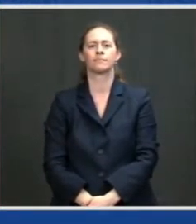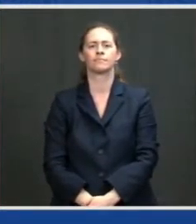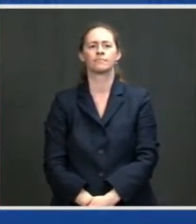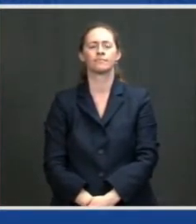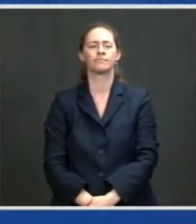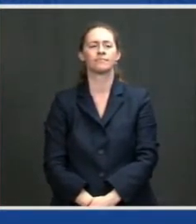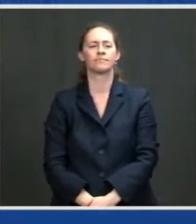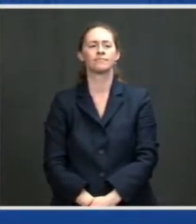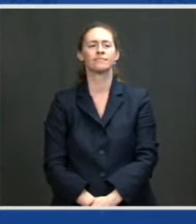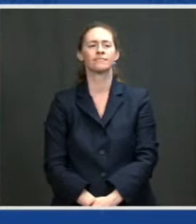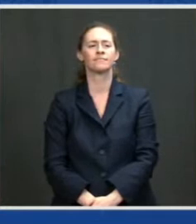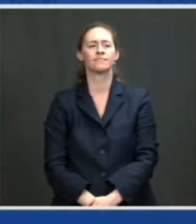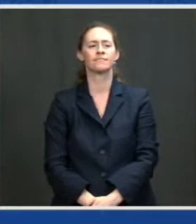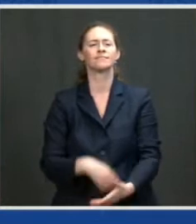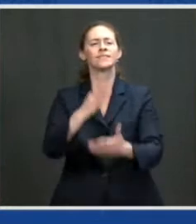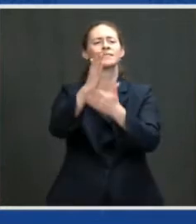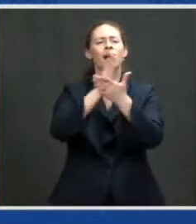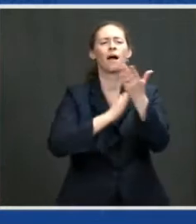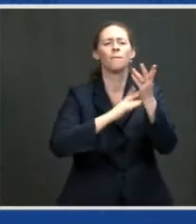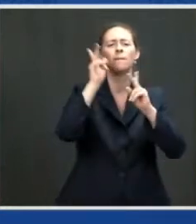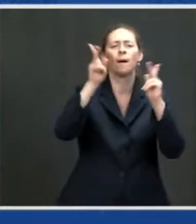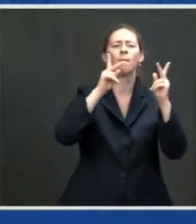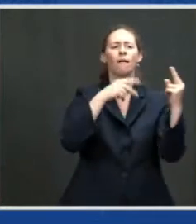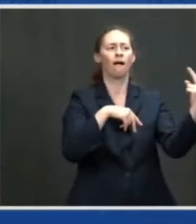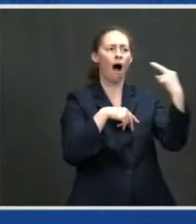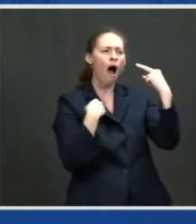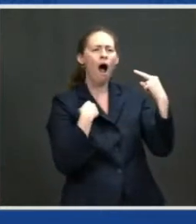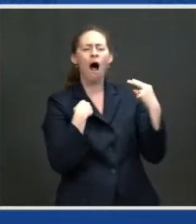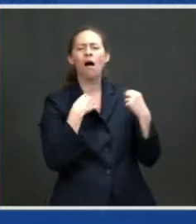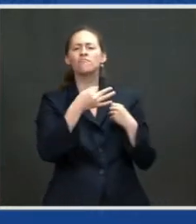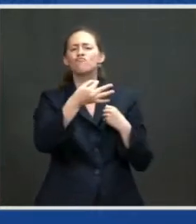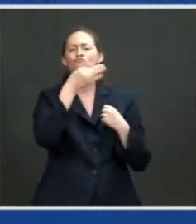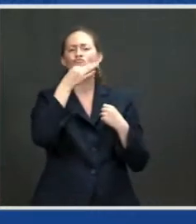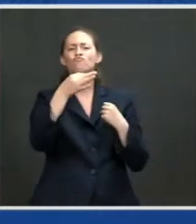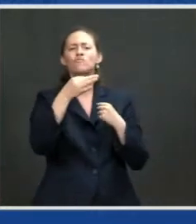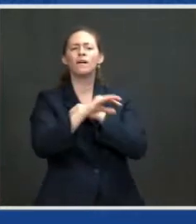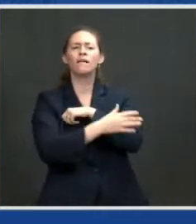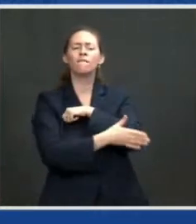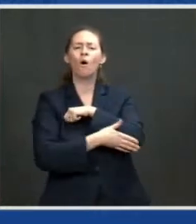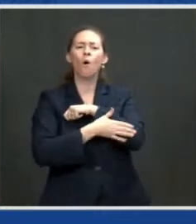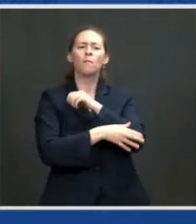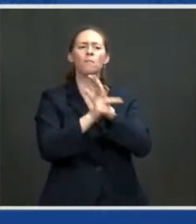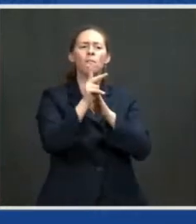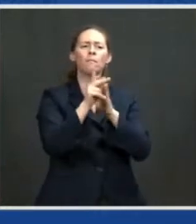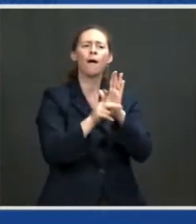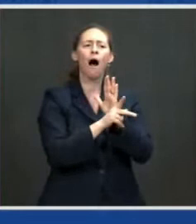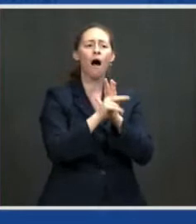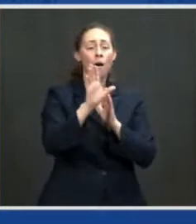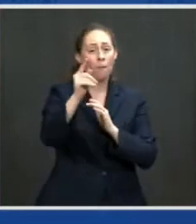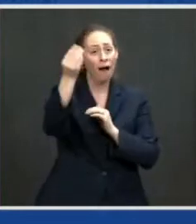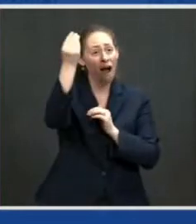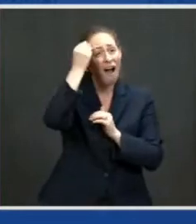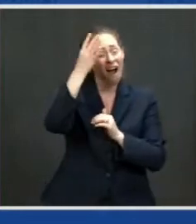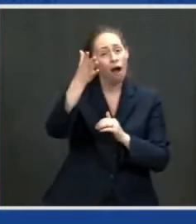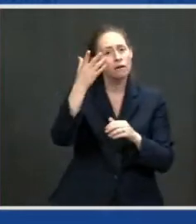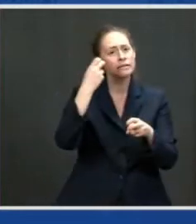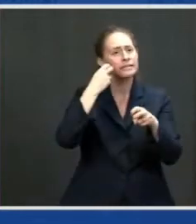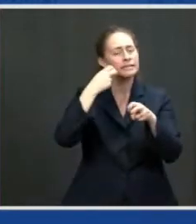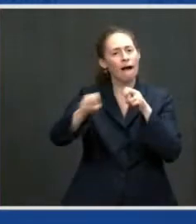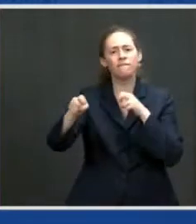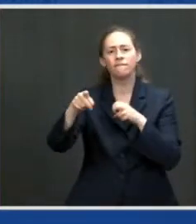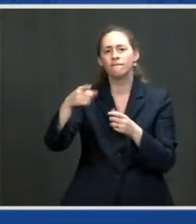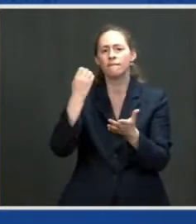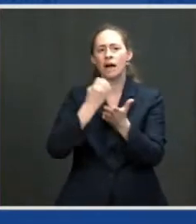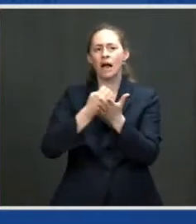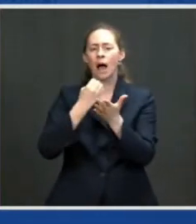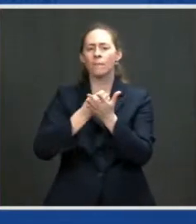foreign policy. Well, let me tell you something. Economic policy is harder than foreign policy. You know what the basis of foreign policy is in our